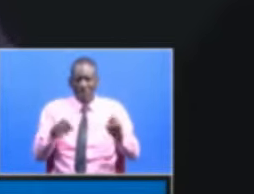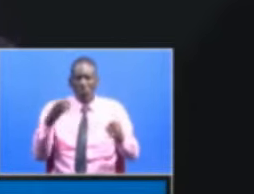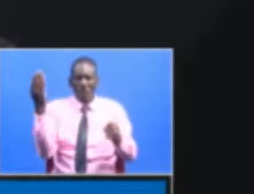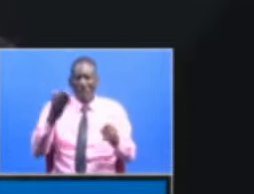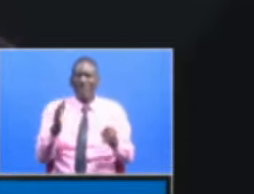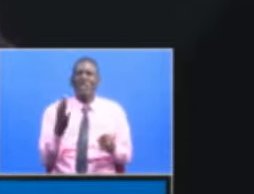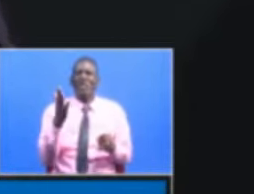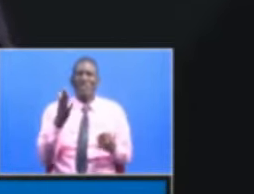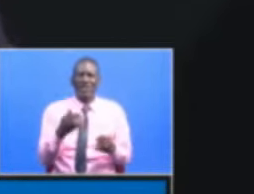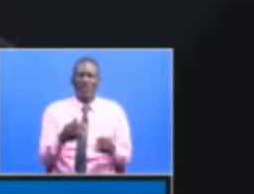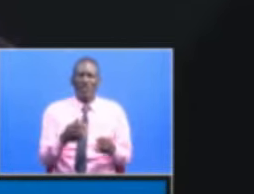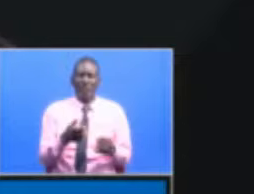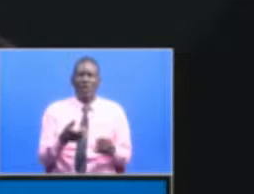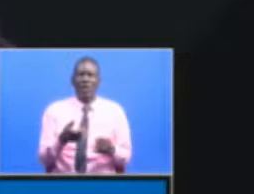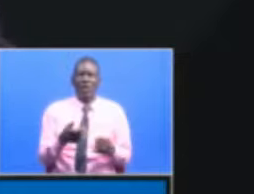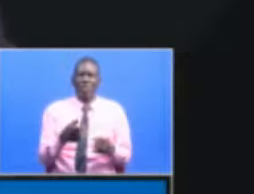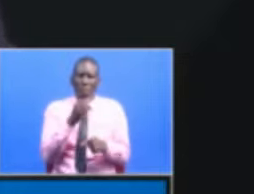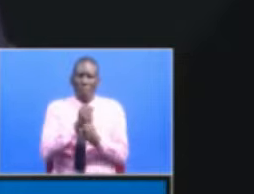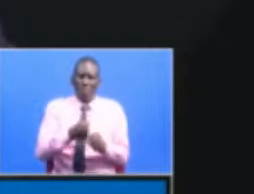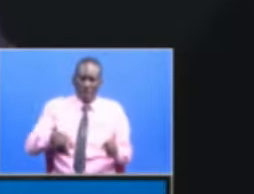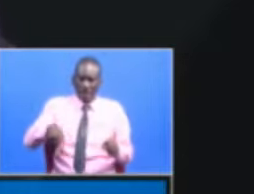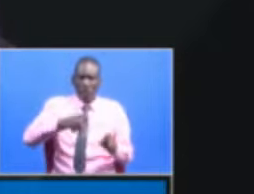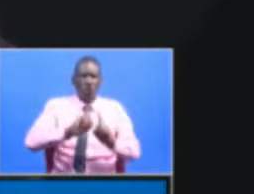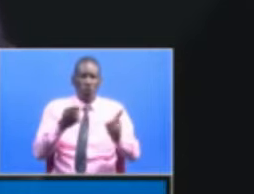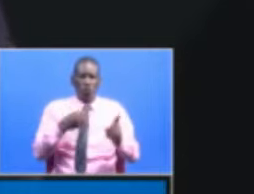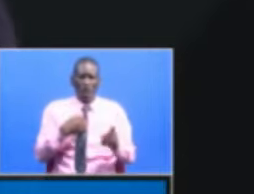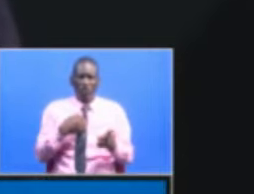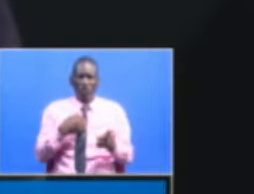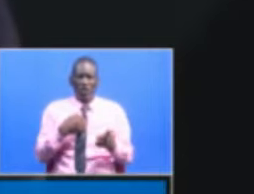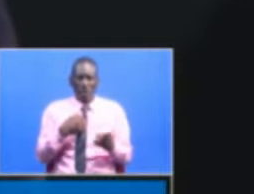of, again, lack of actually restoration programming,